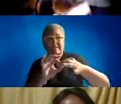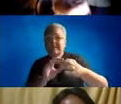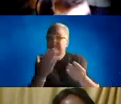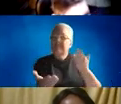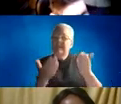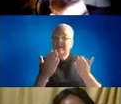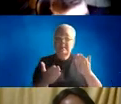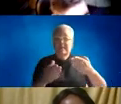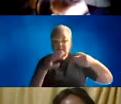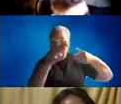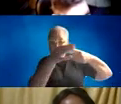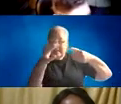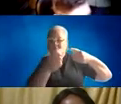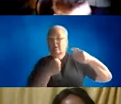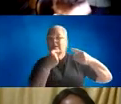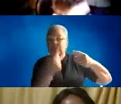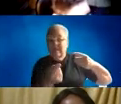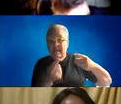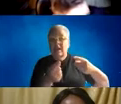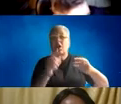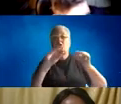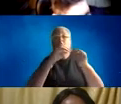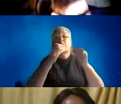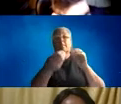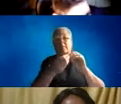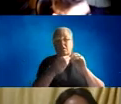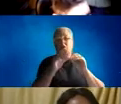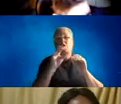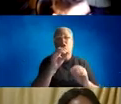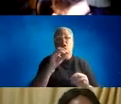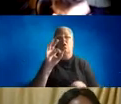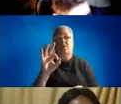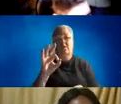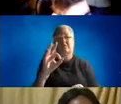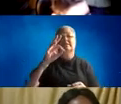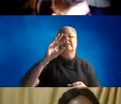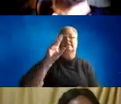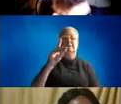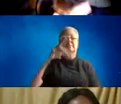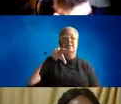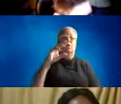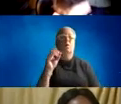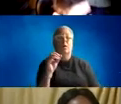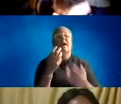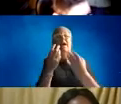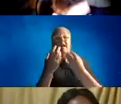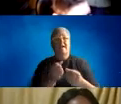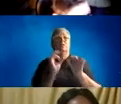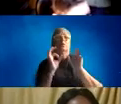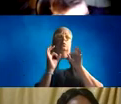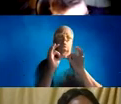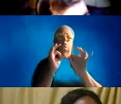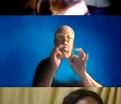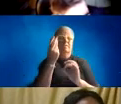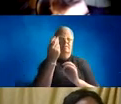would be the number of DPOs that get proper government funding at national and local level, and that